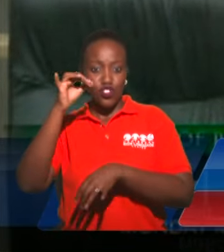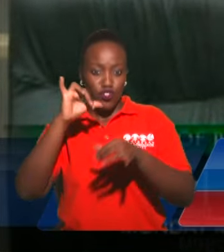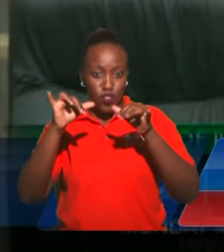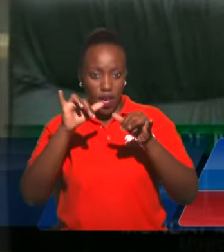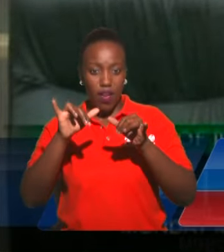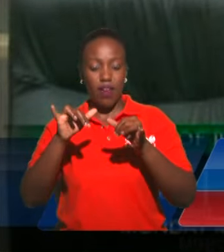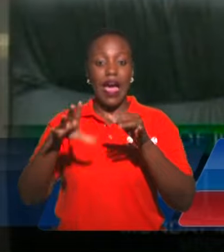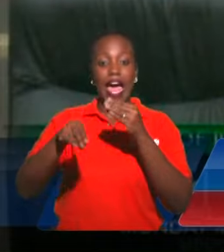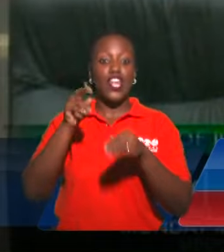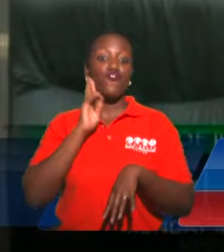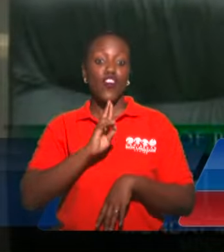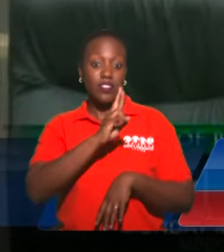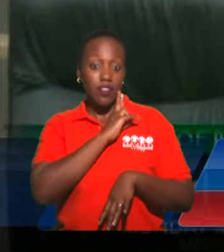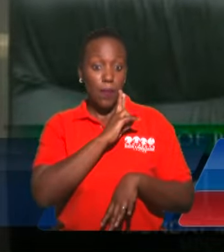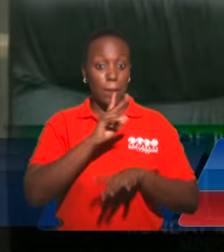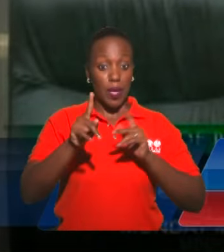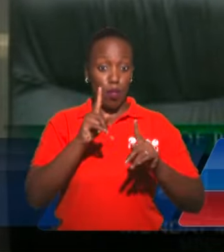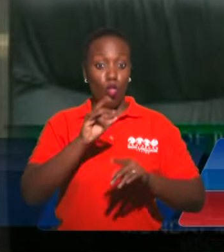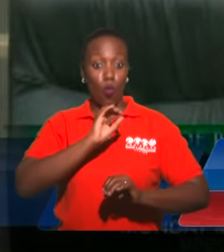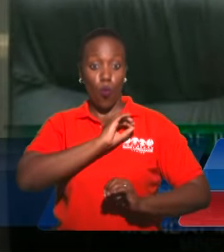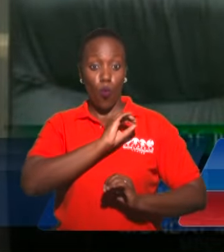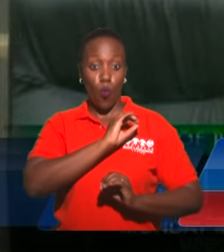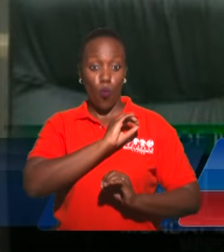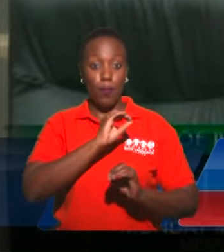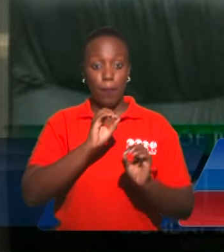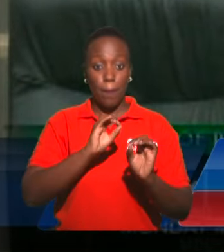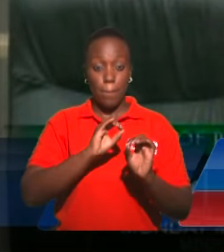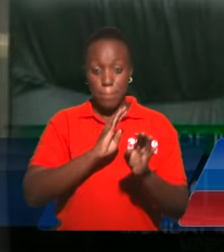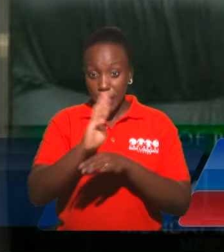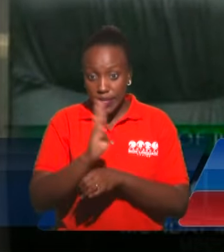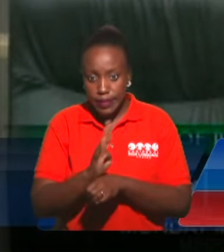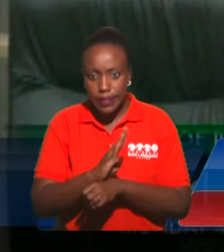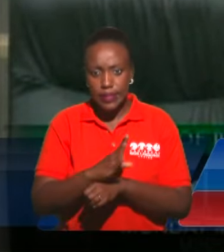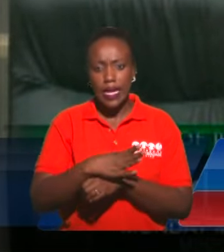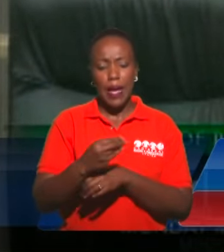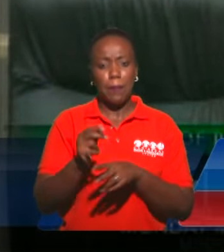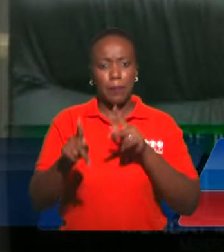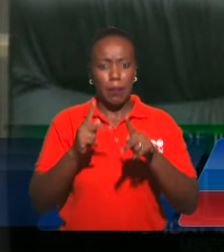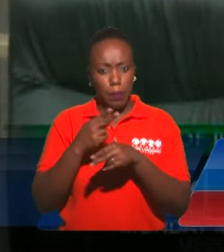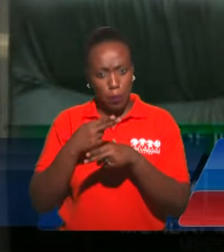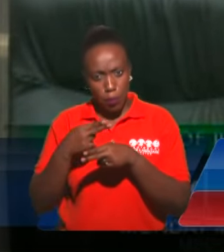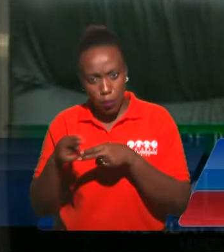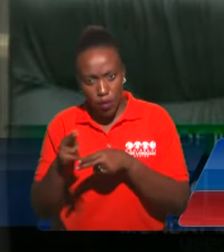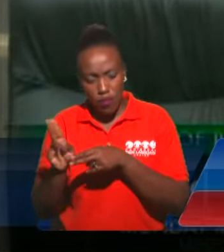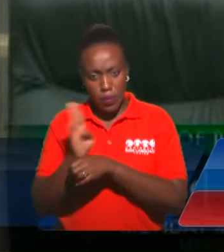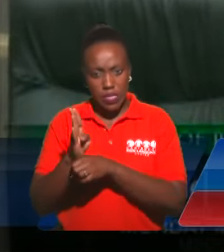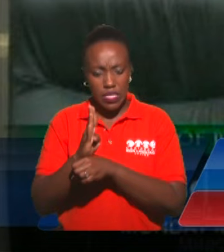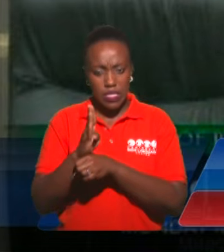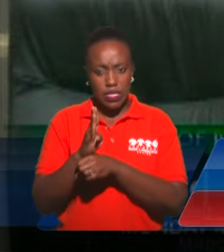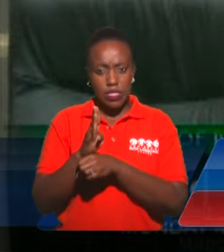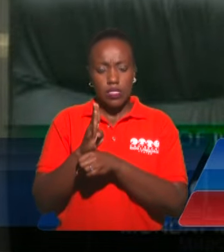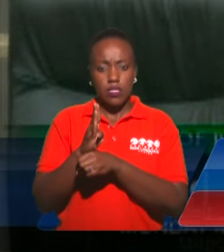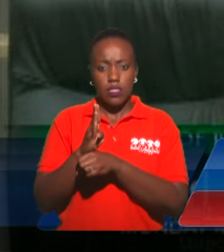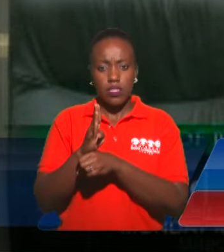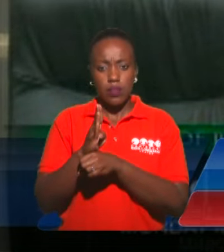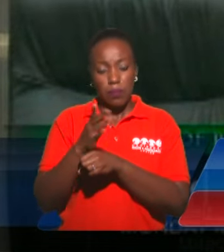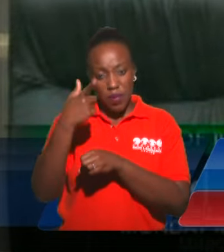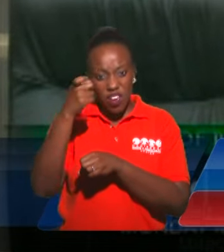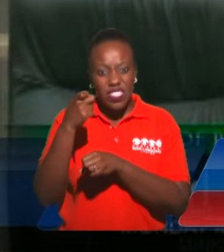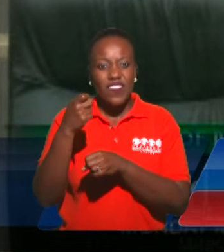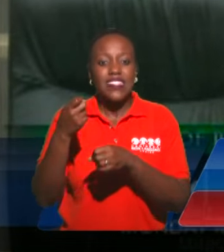street food vendors, and of course temporary employment to meet with the increased demand for services. So in